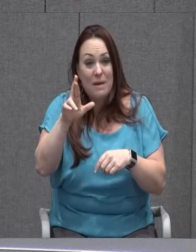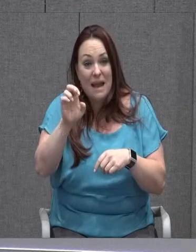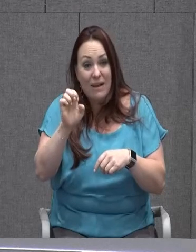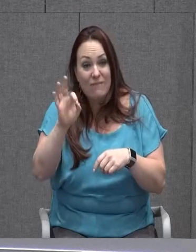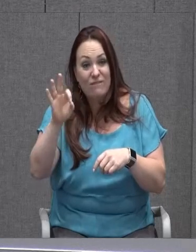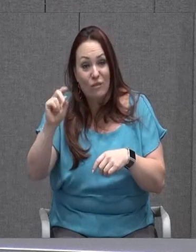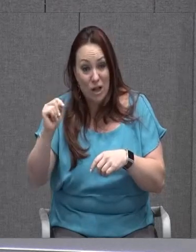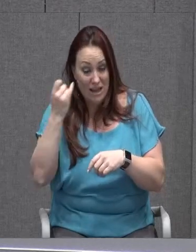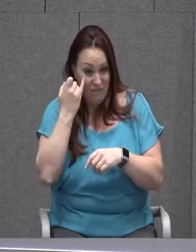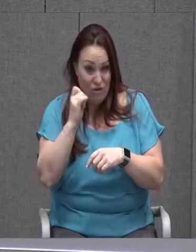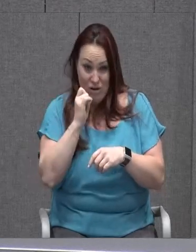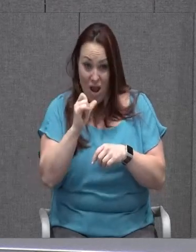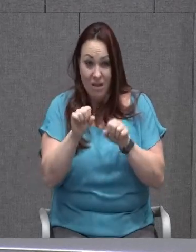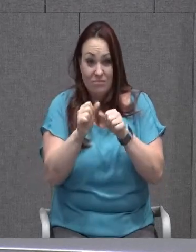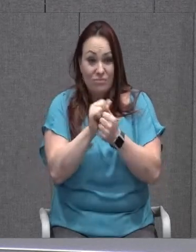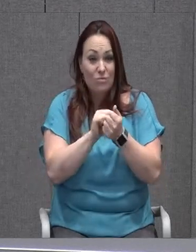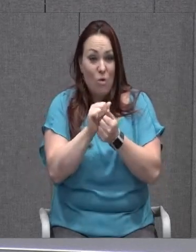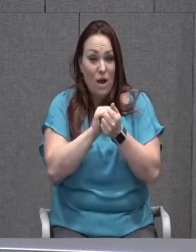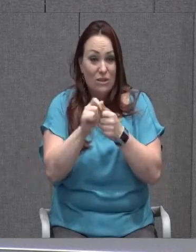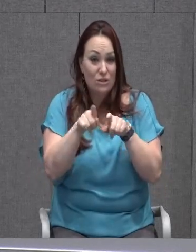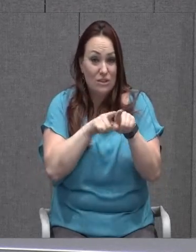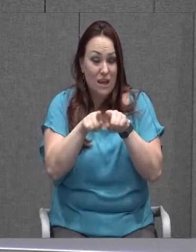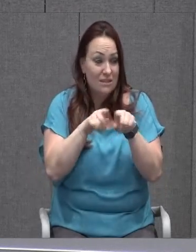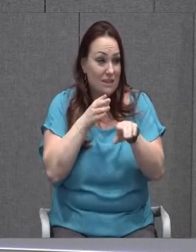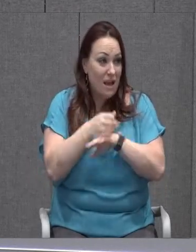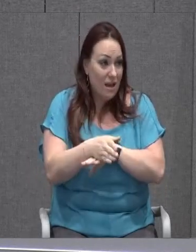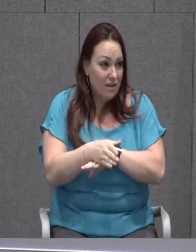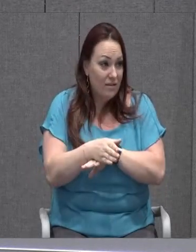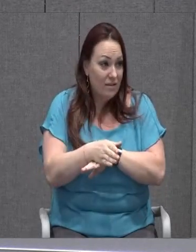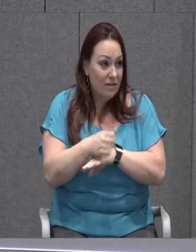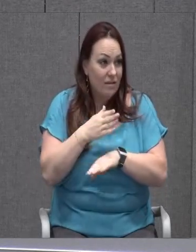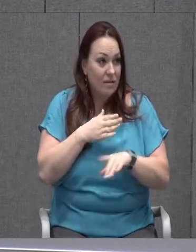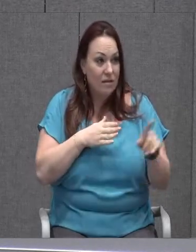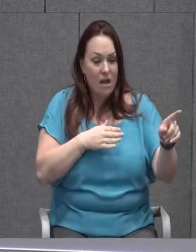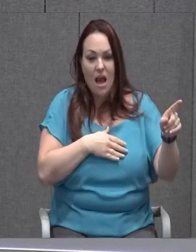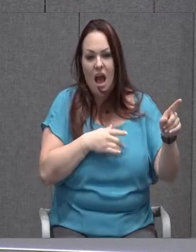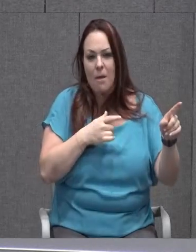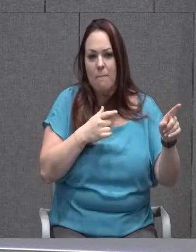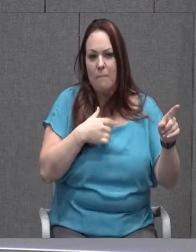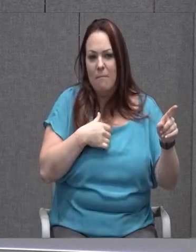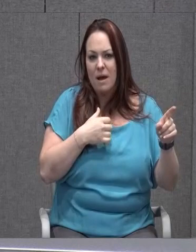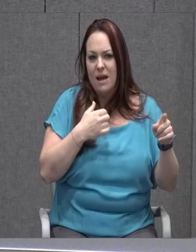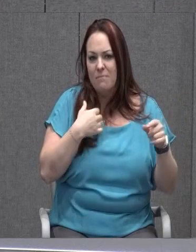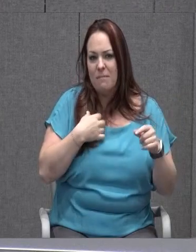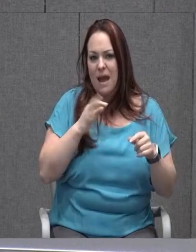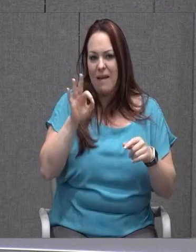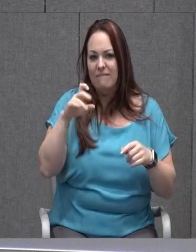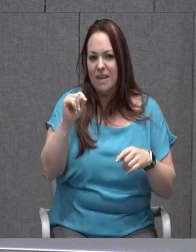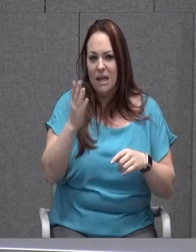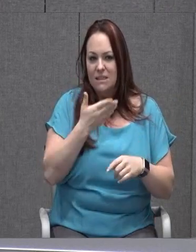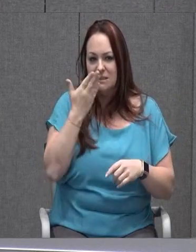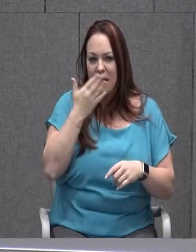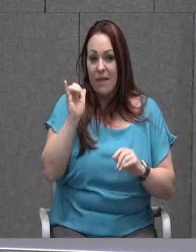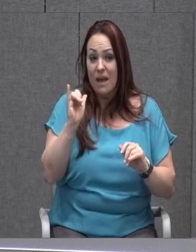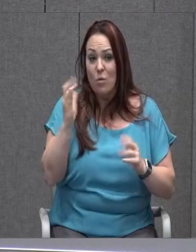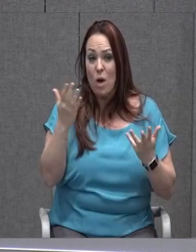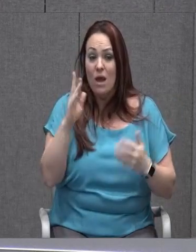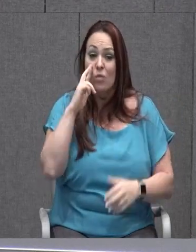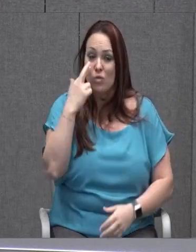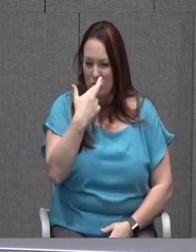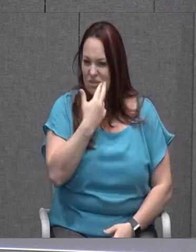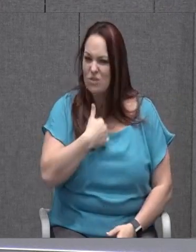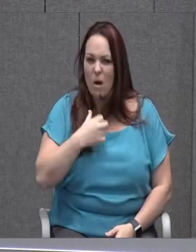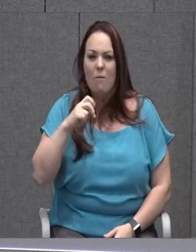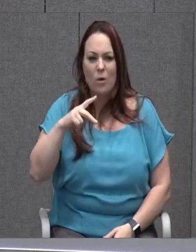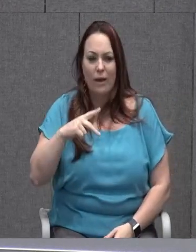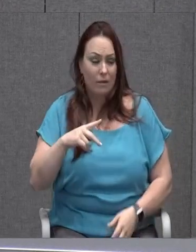wash your socks afterward. My students say Excelente. my feet smell like roses, so we're okay. Okay, excelente. Muy bien.